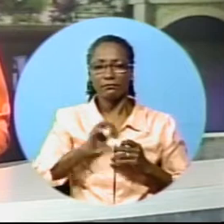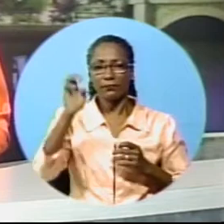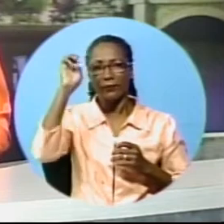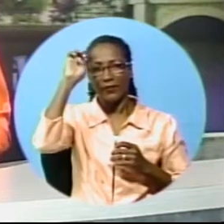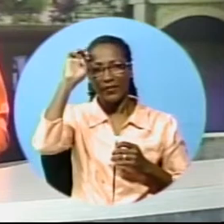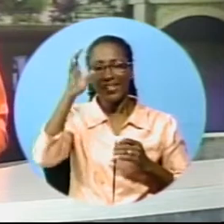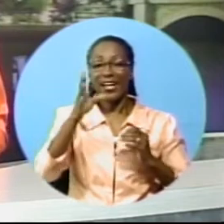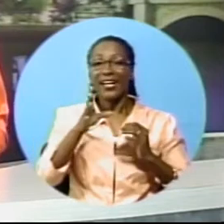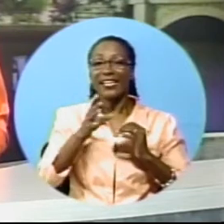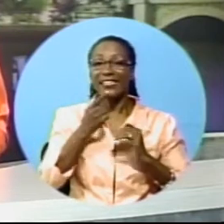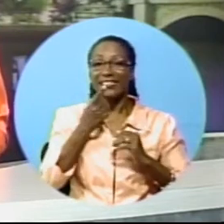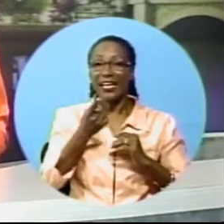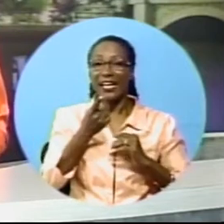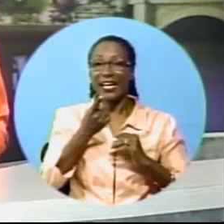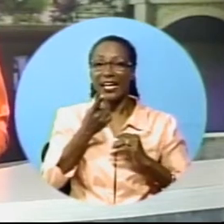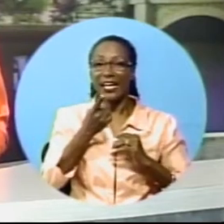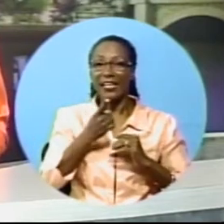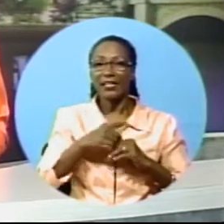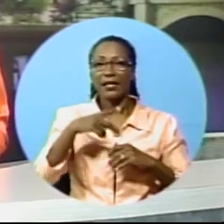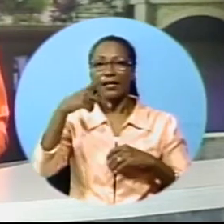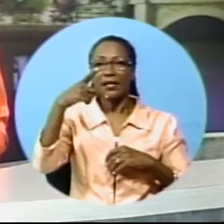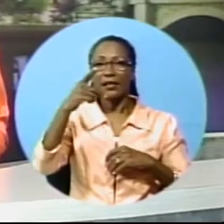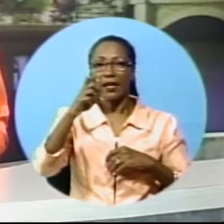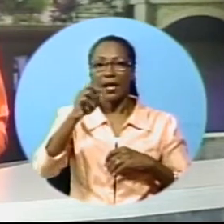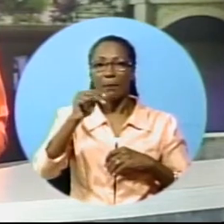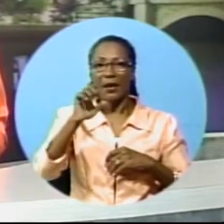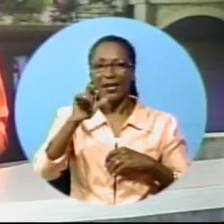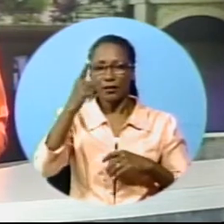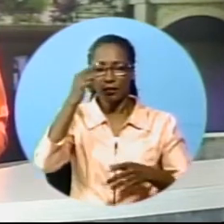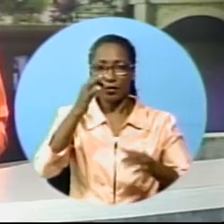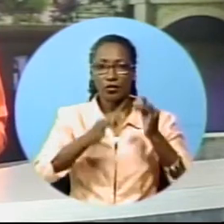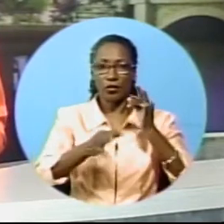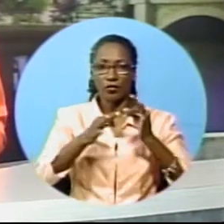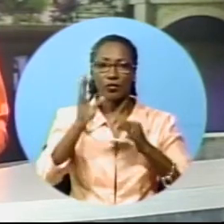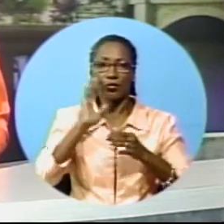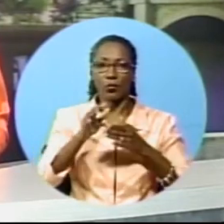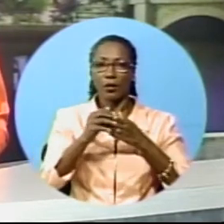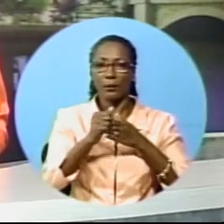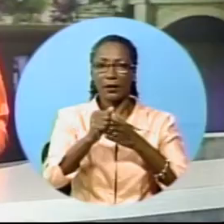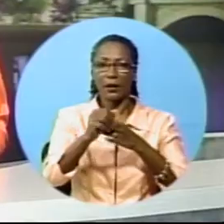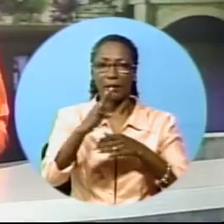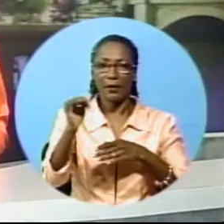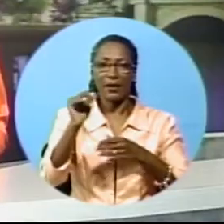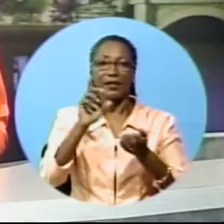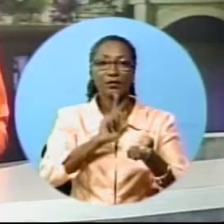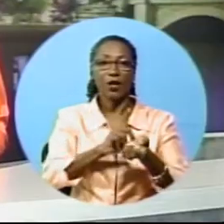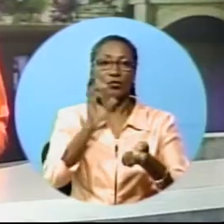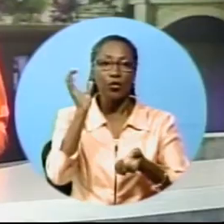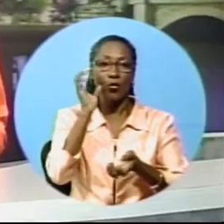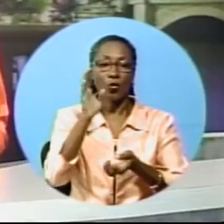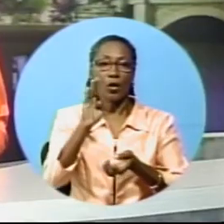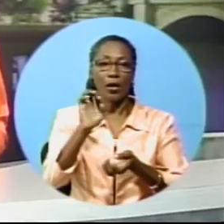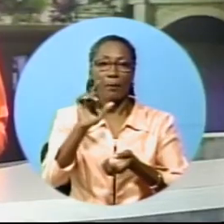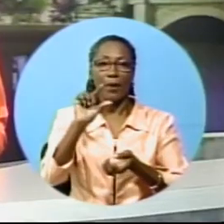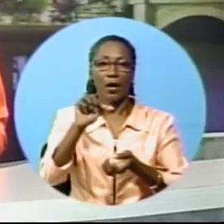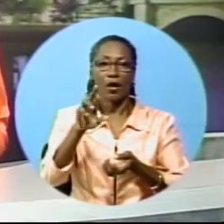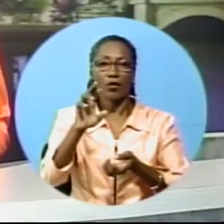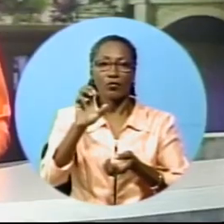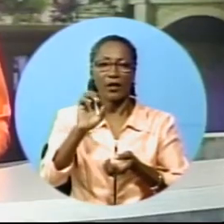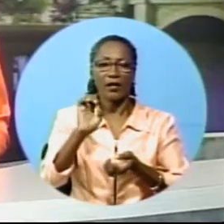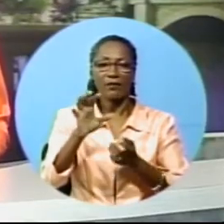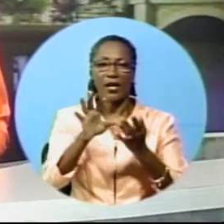He added the panel for the essay competition will be headed by Dr. Cora Belgrave, and that panel will select the top 5